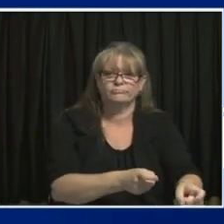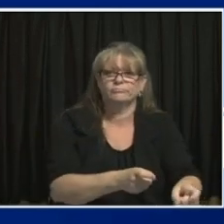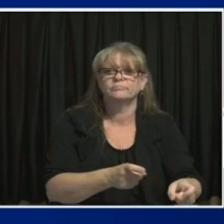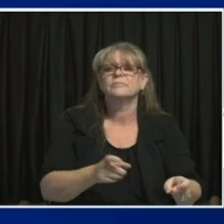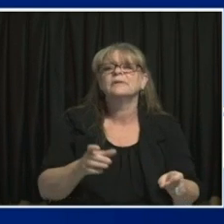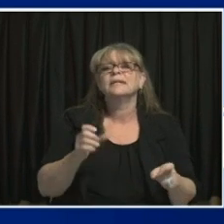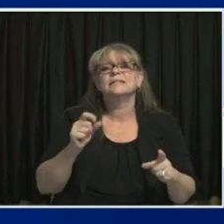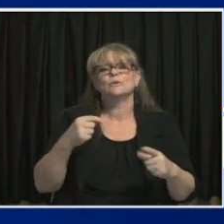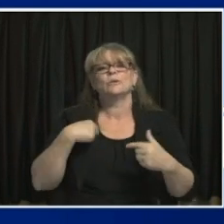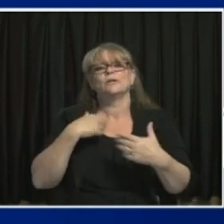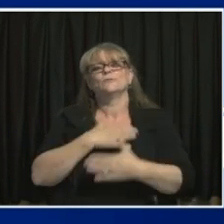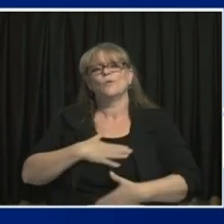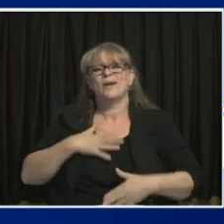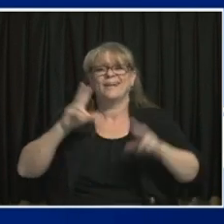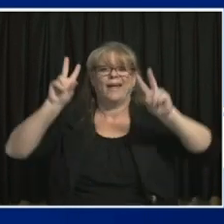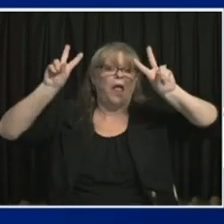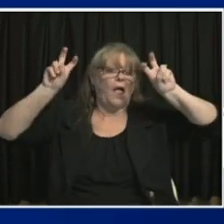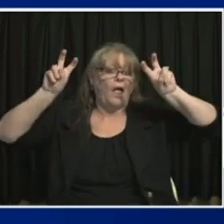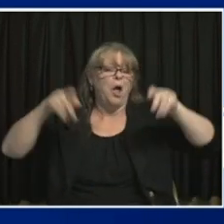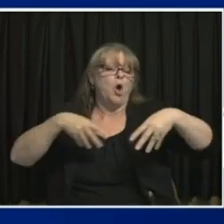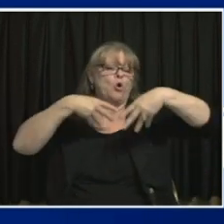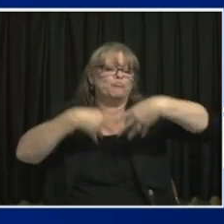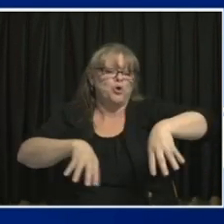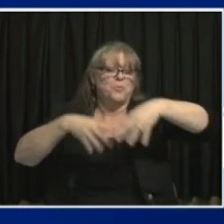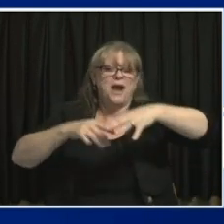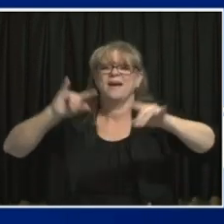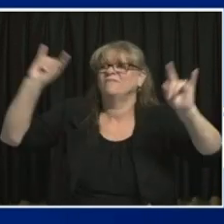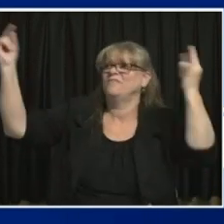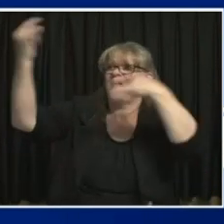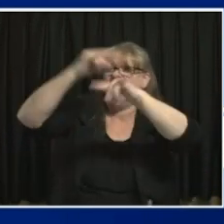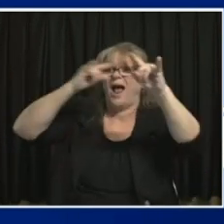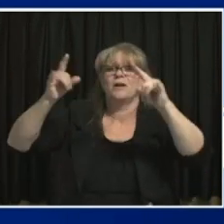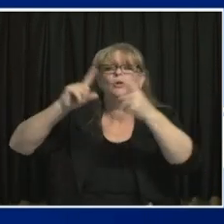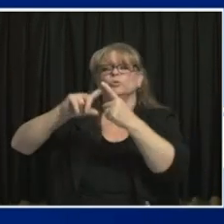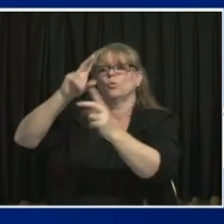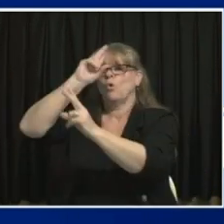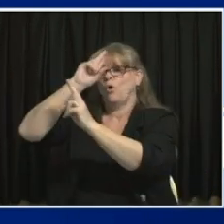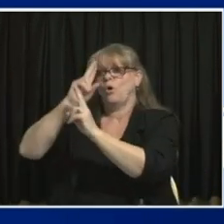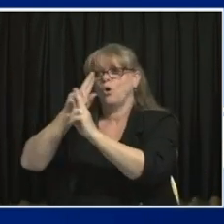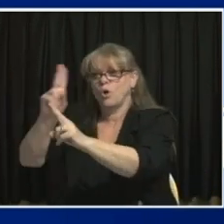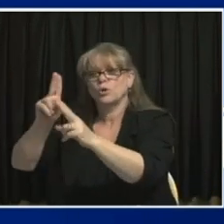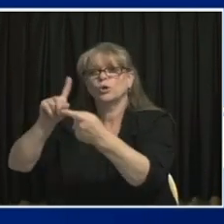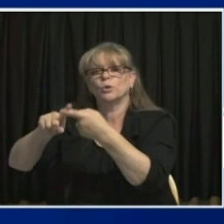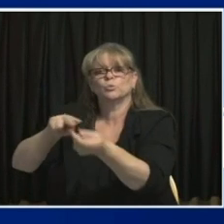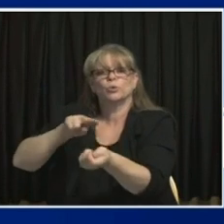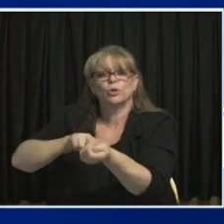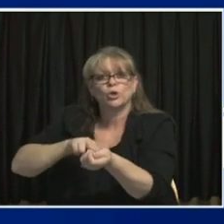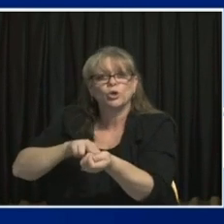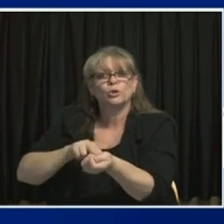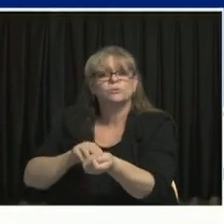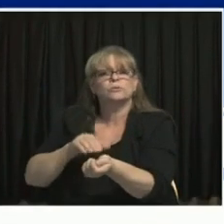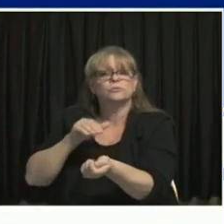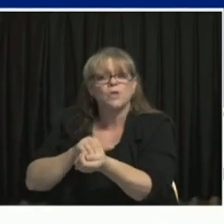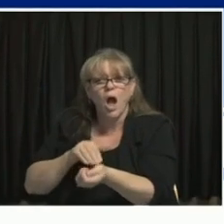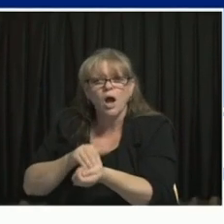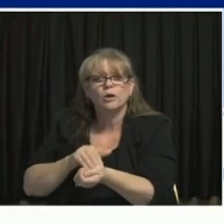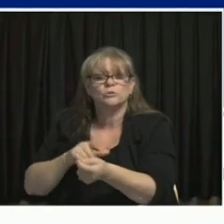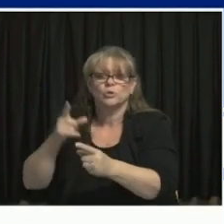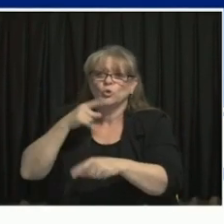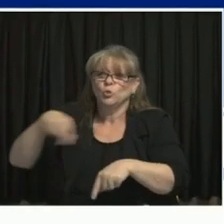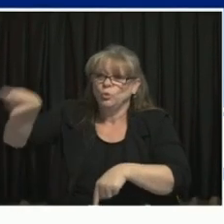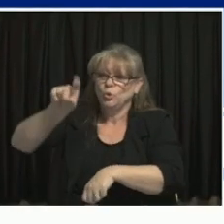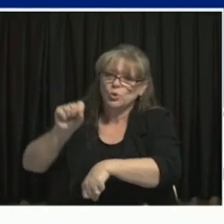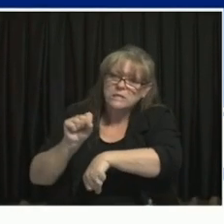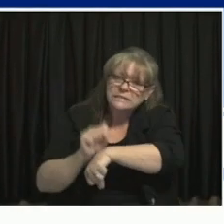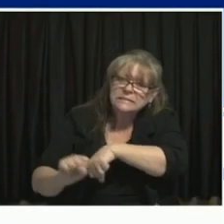aerial salute to our nurses and doctors and frontline workers. I have an update on the COVID Health Equity Task Force.